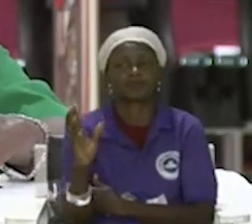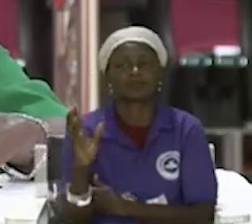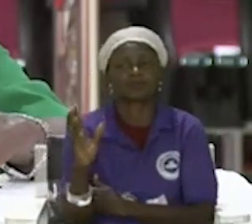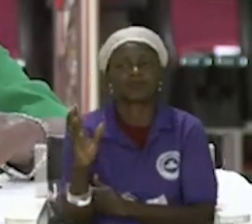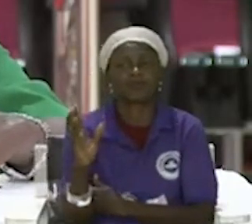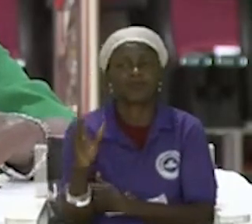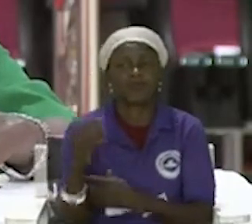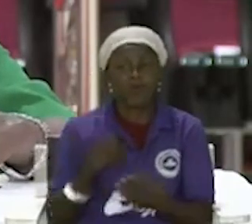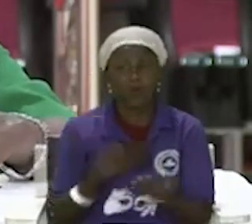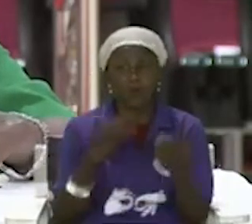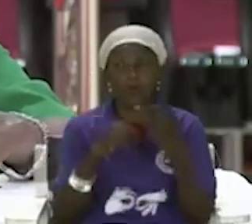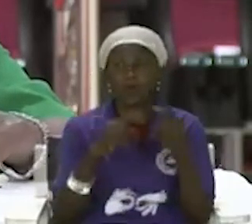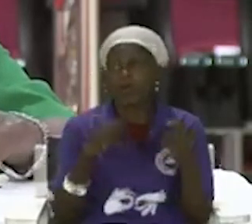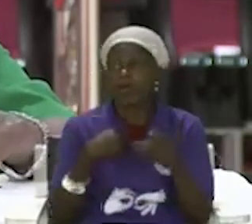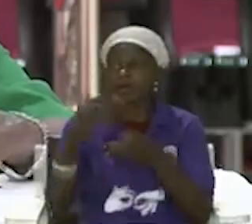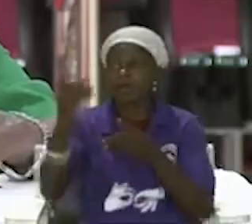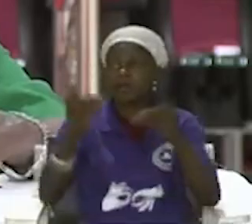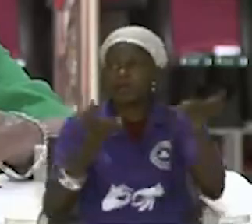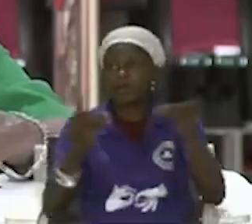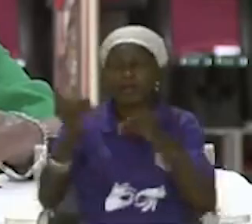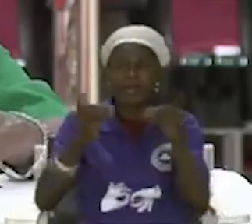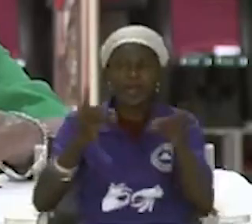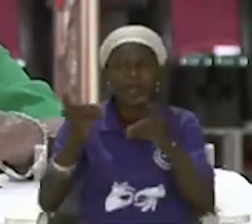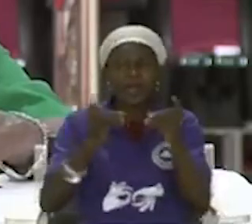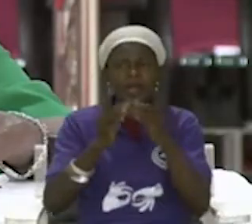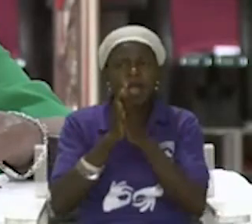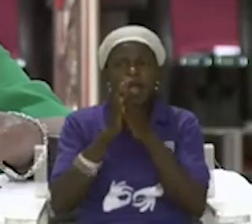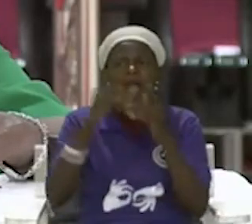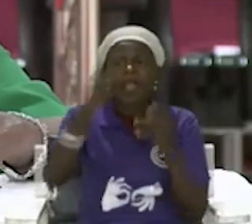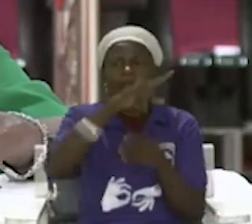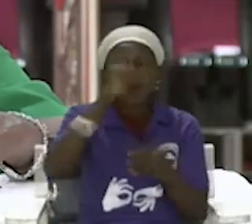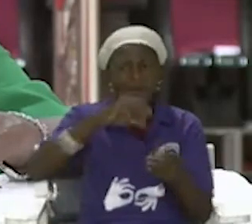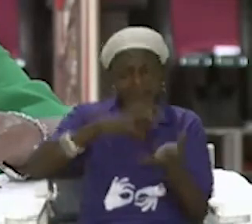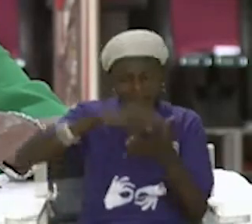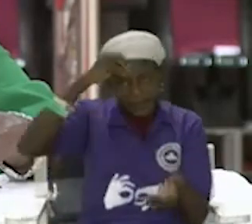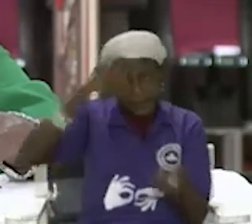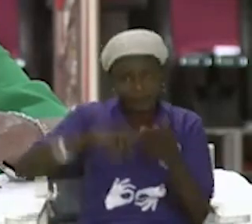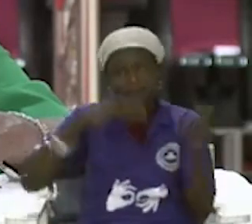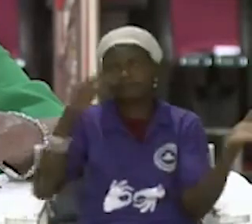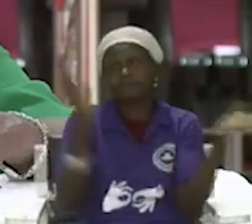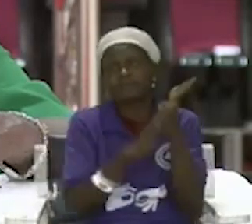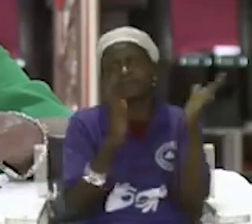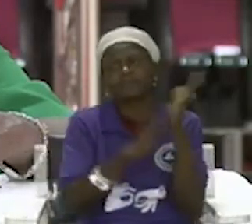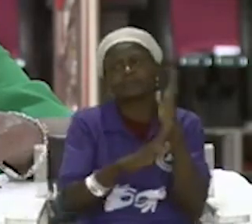You want to have dominion, you must learn to praise God